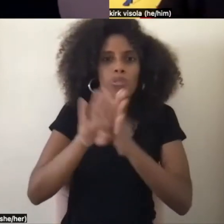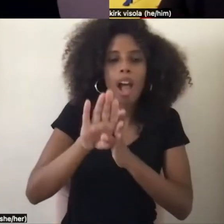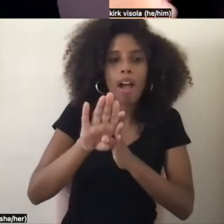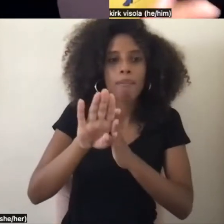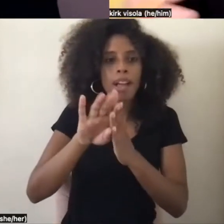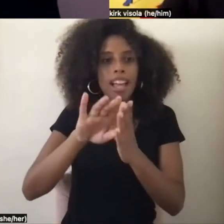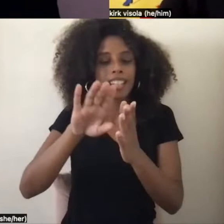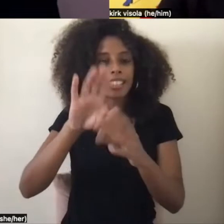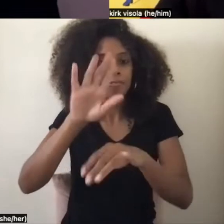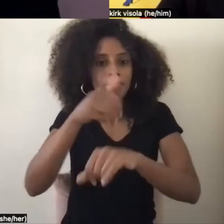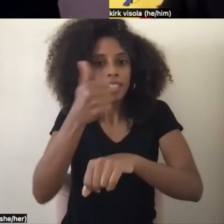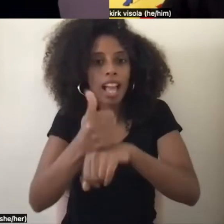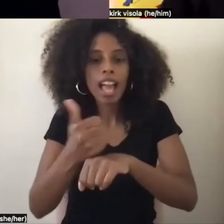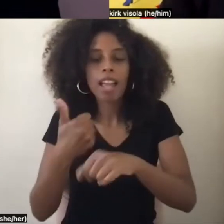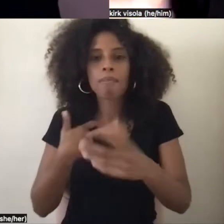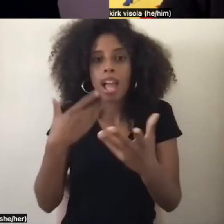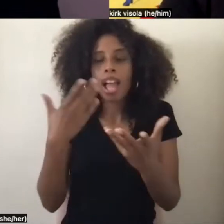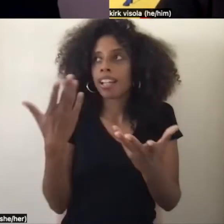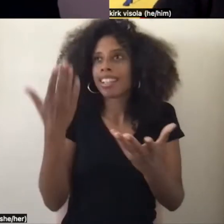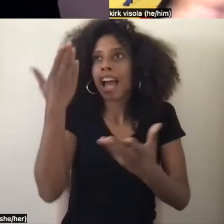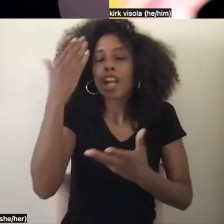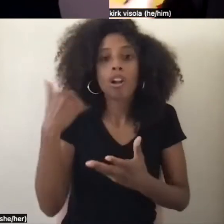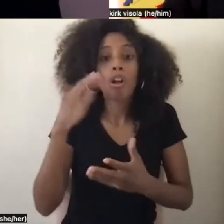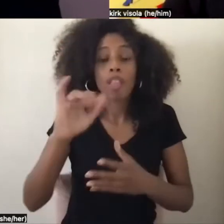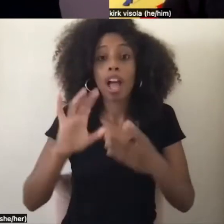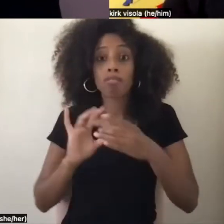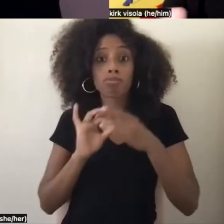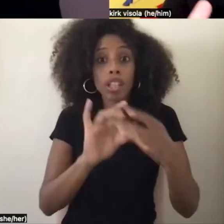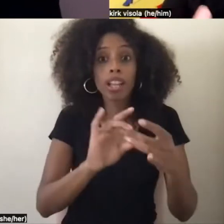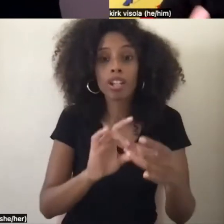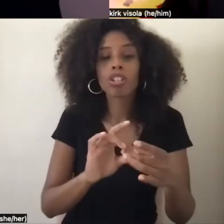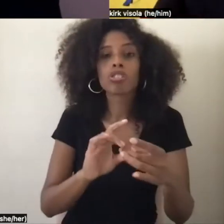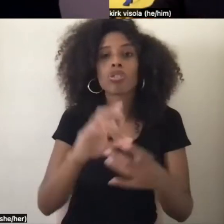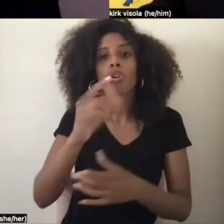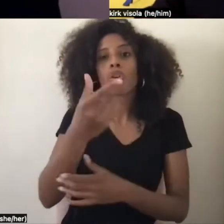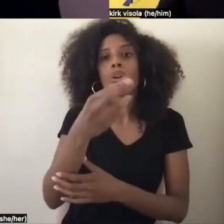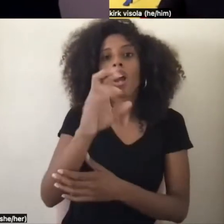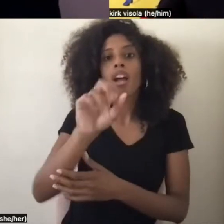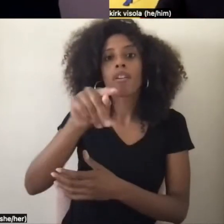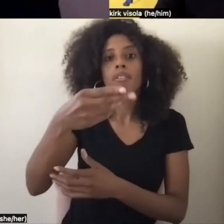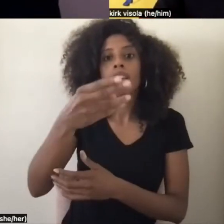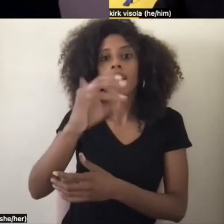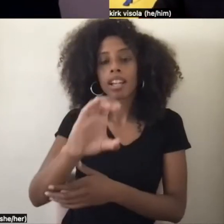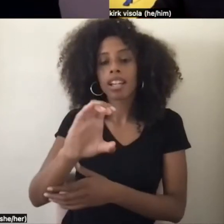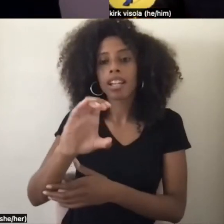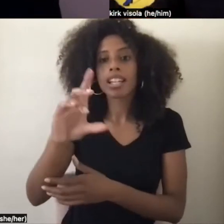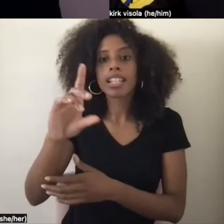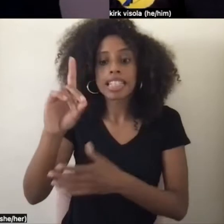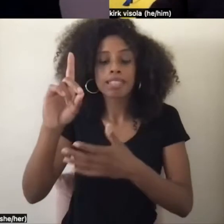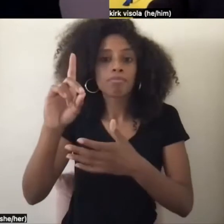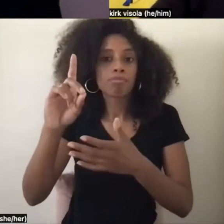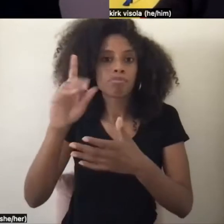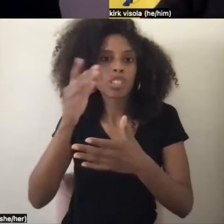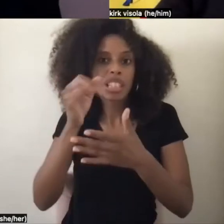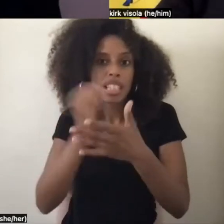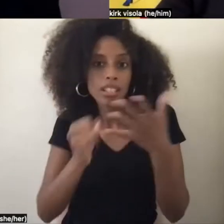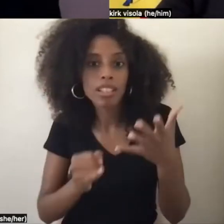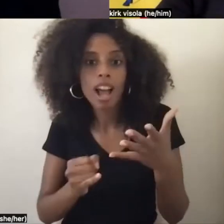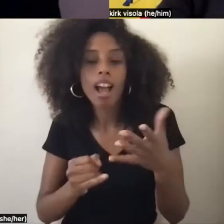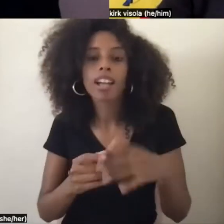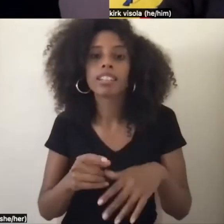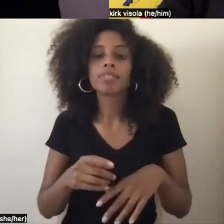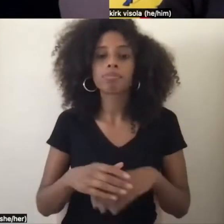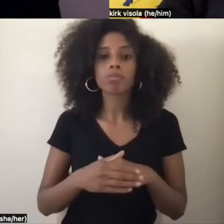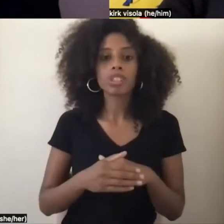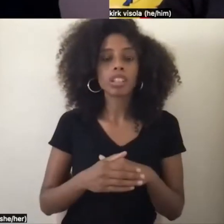all related to graphic design, layouts and things of that nature until I met my ex-wife. And considering that there